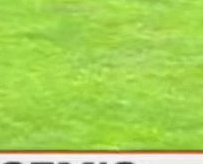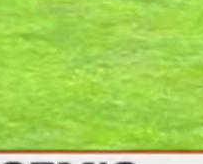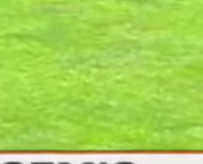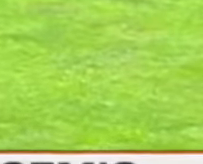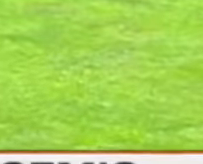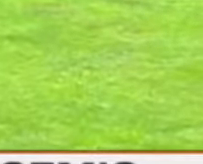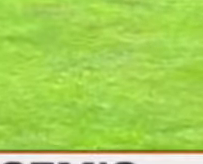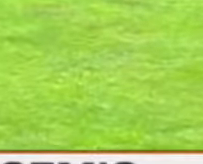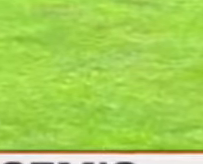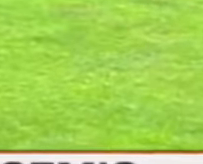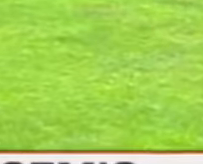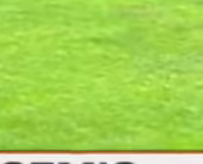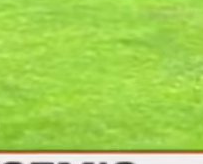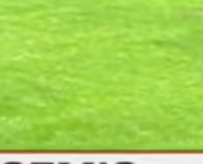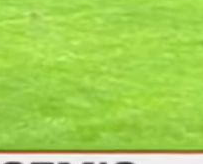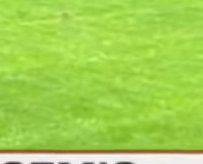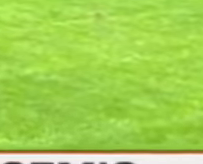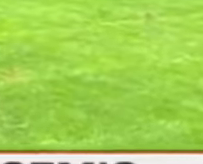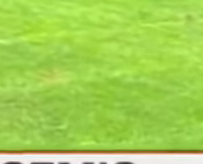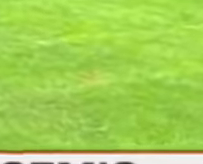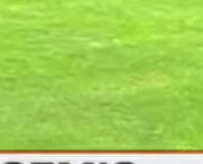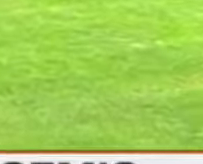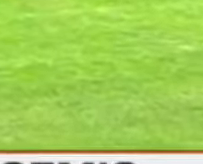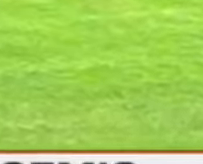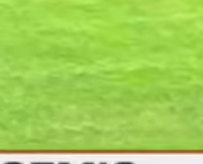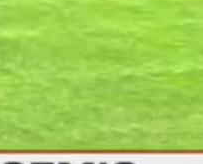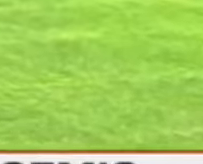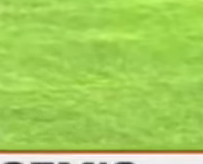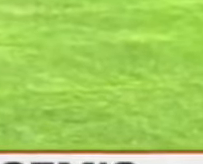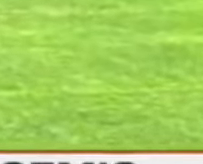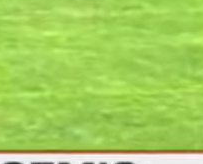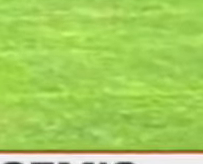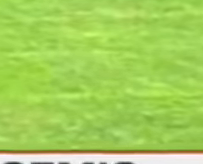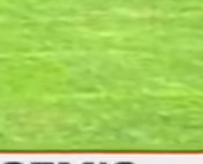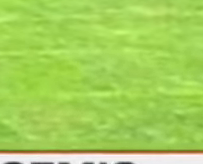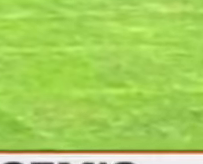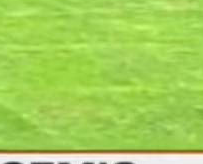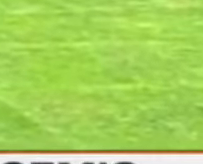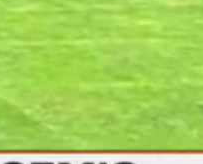Aldrin Kibet. Kato wa kwanza, kato wa pili, anakataa katakata.